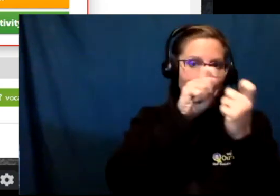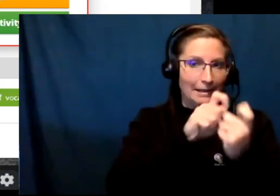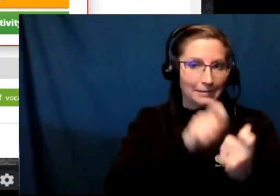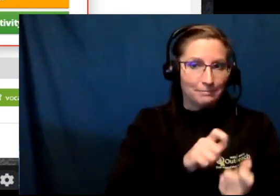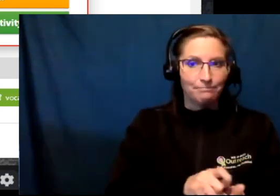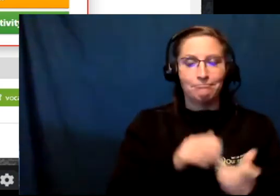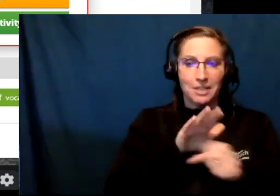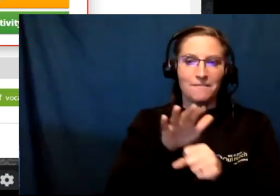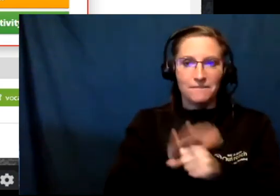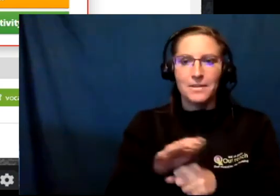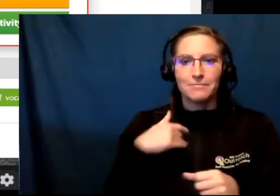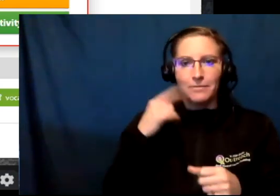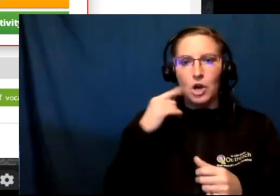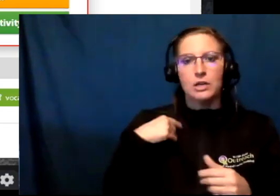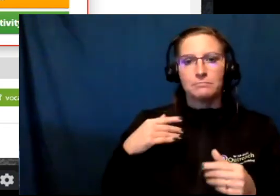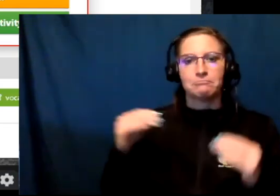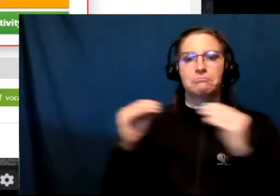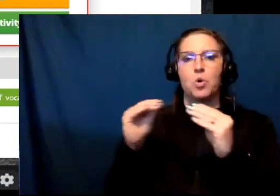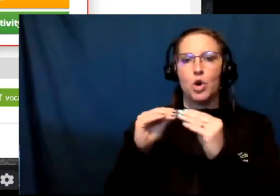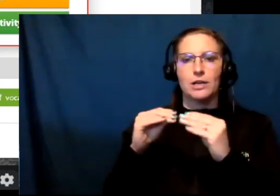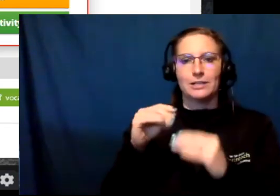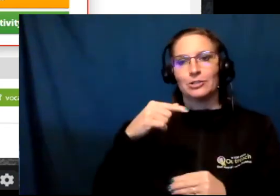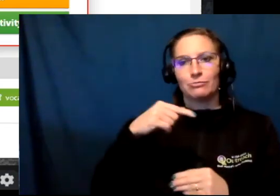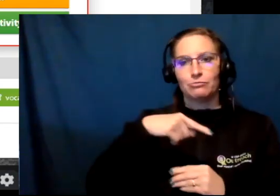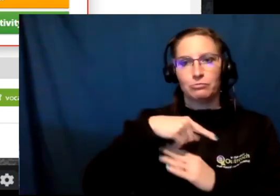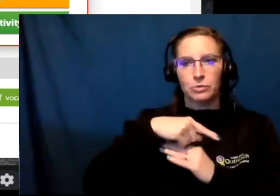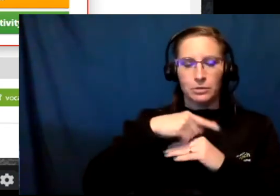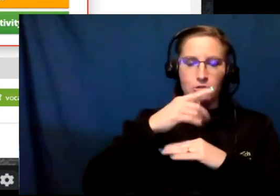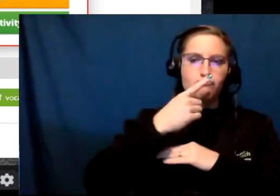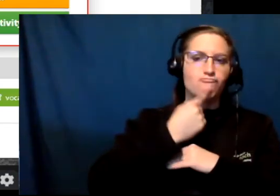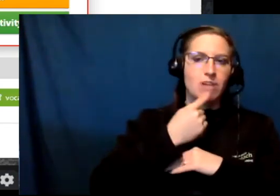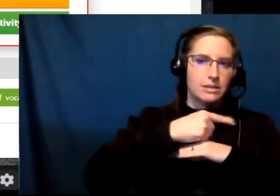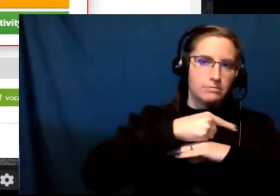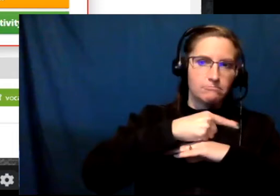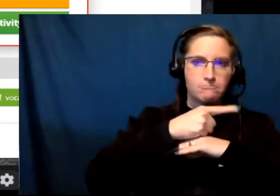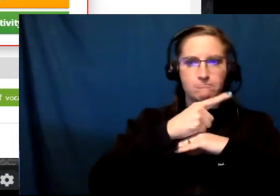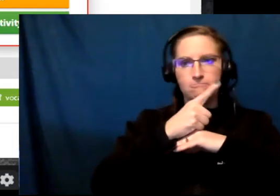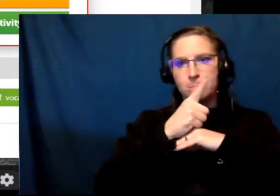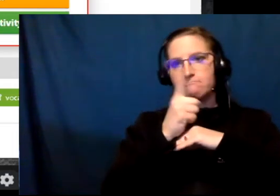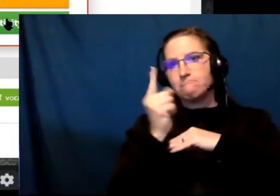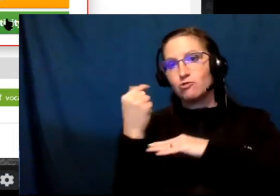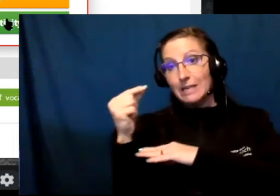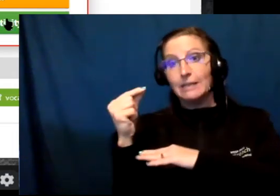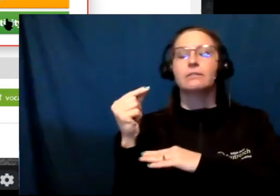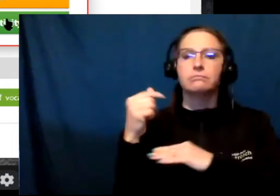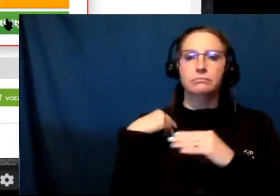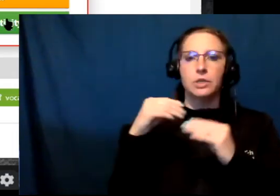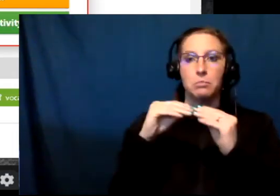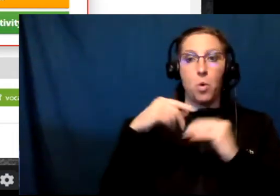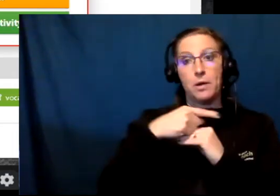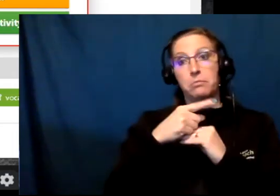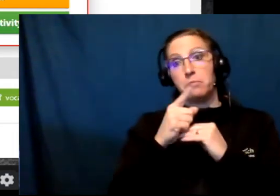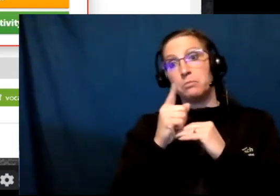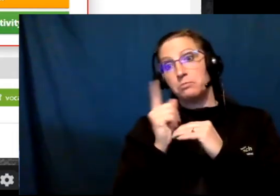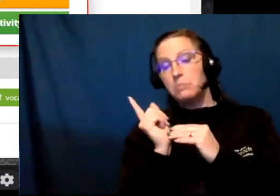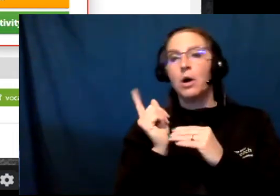Obviously the more green that the gauge is in the green, that's good. But anyway, now if I want